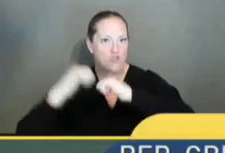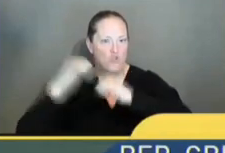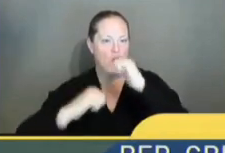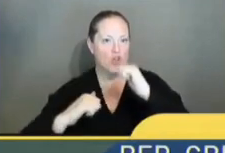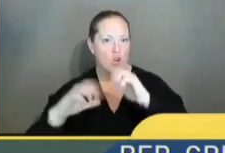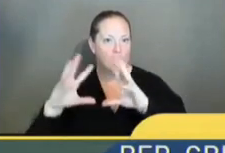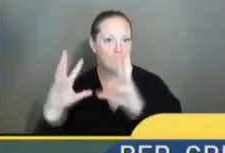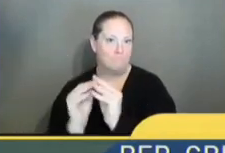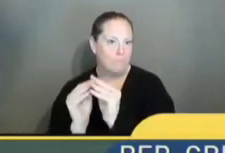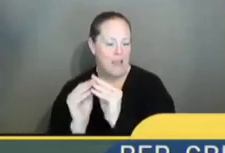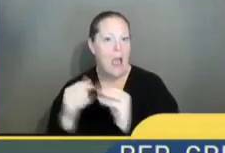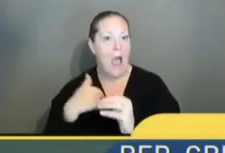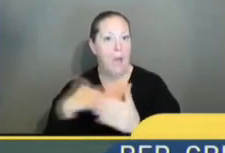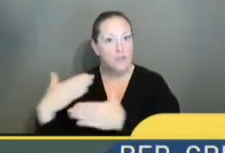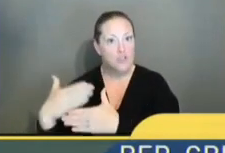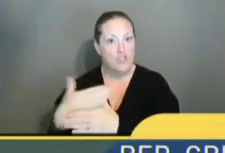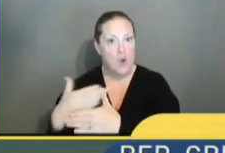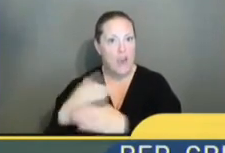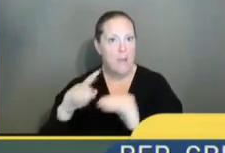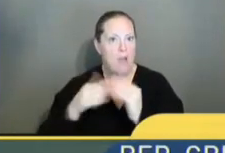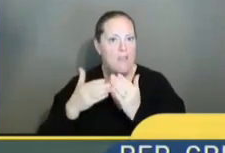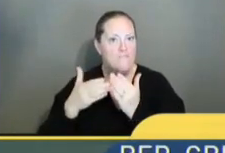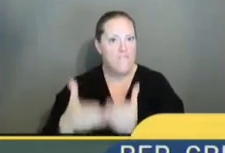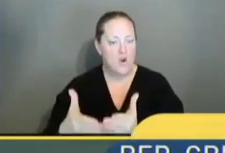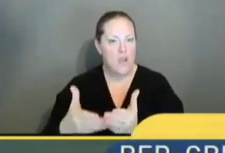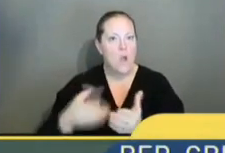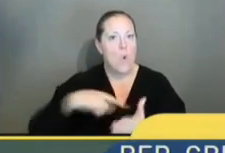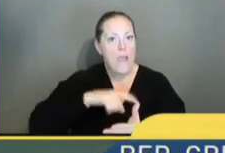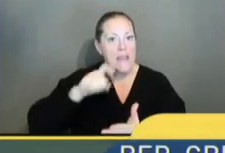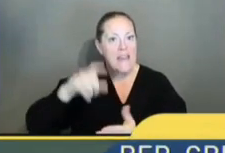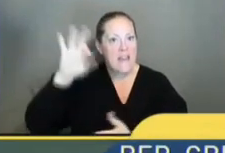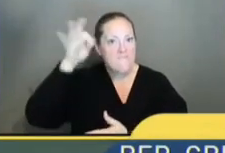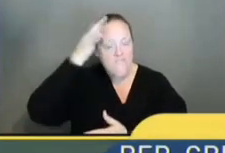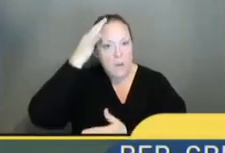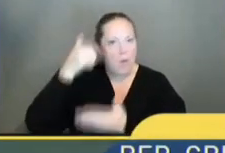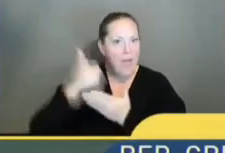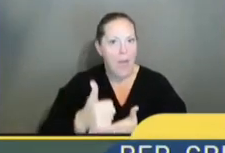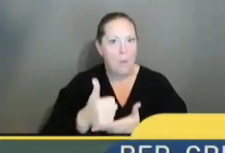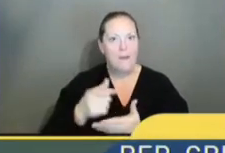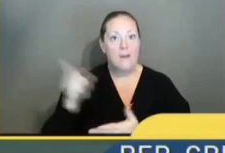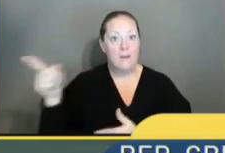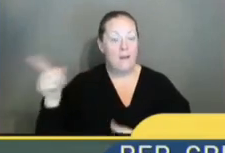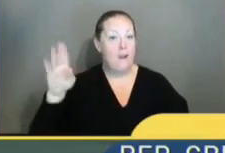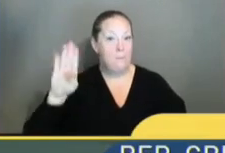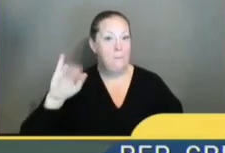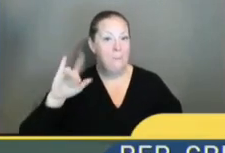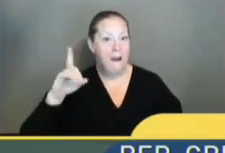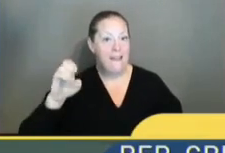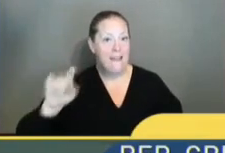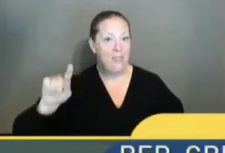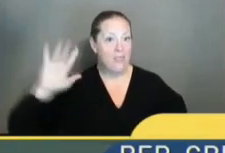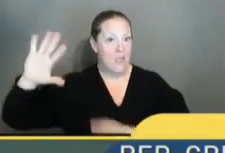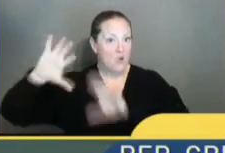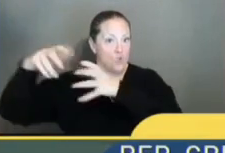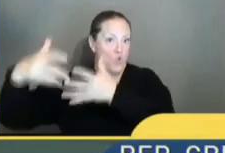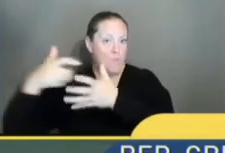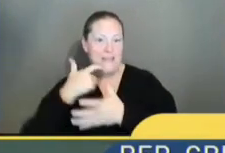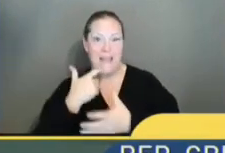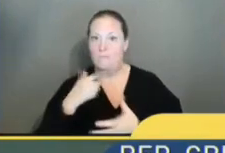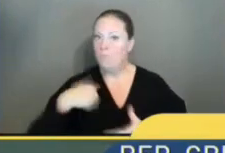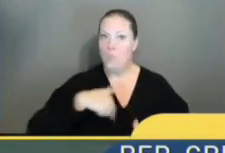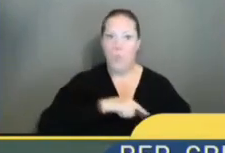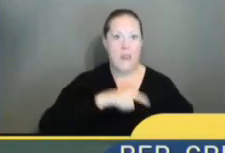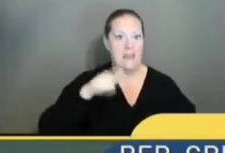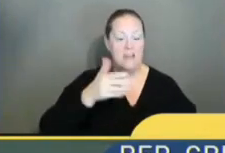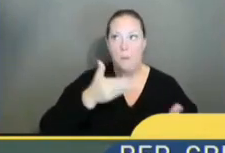ferries and how we need federal help, I heard from the Biden administration that we need to bring data, we need to bring documentation, and we need to bring designs to